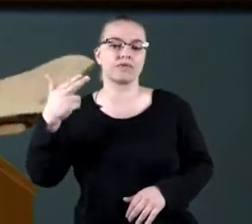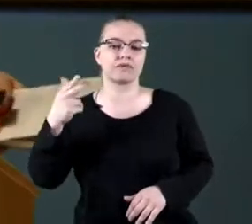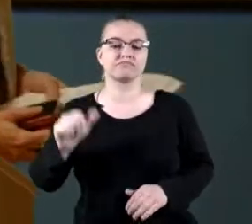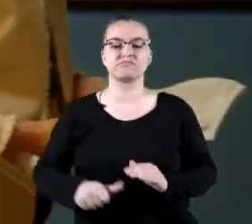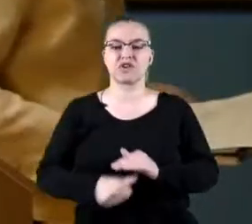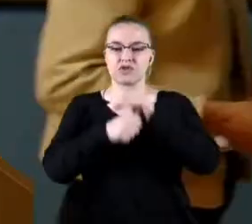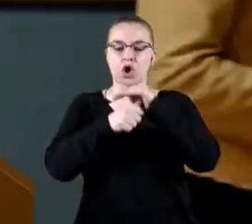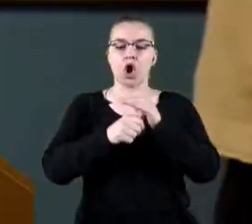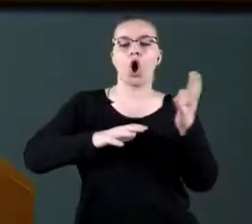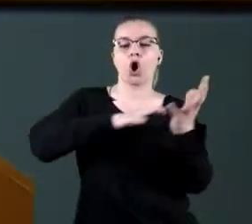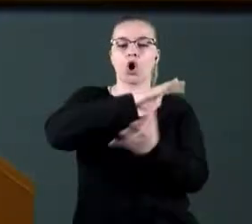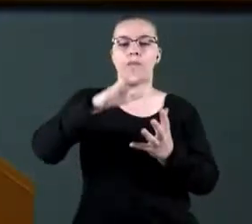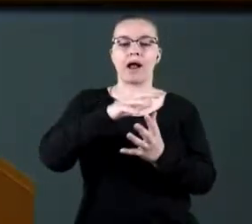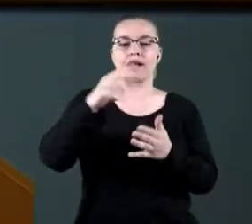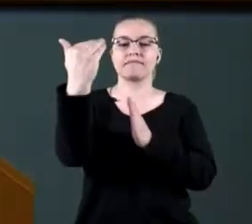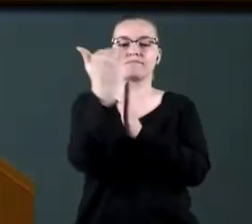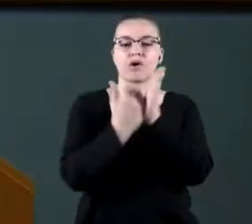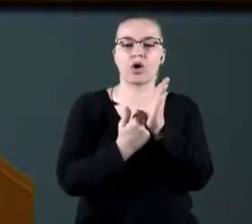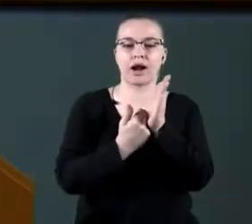yours.